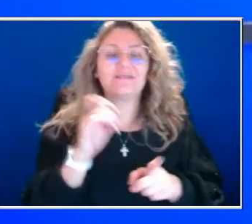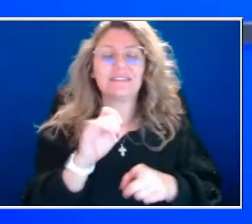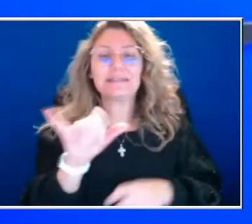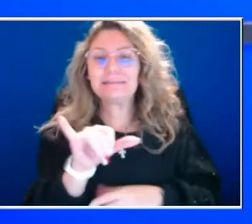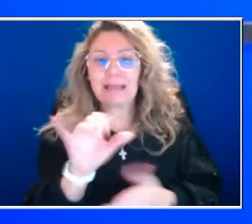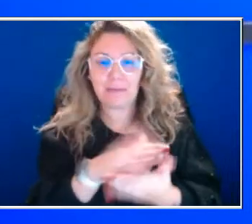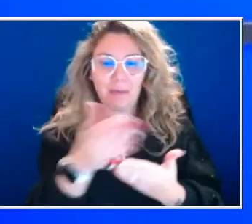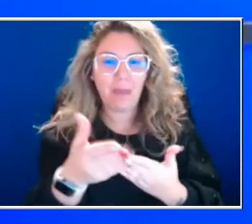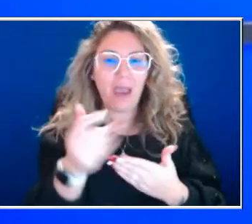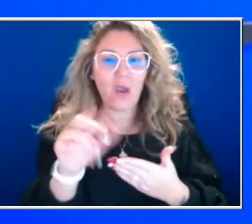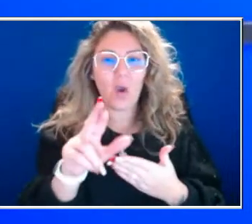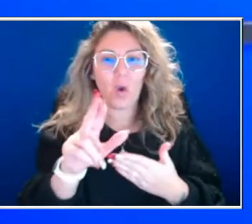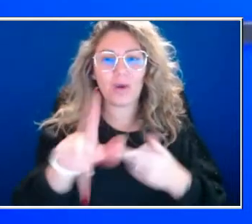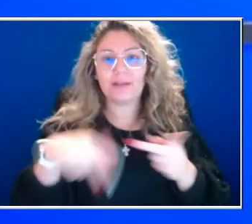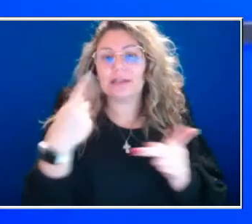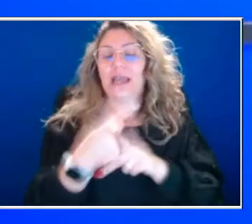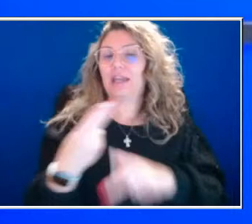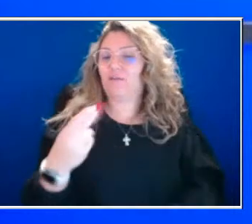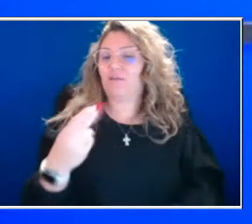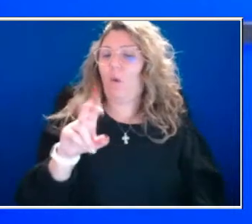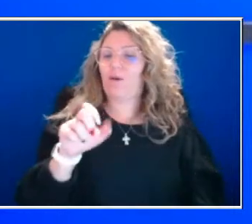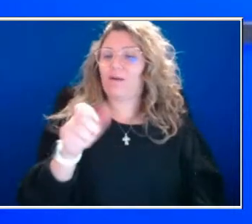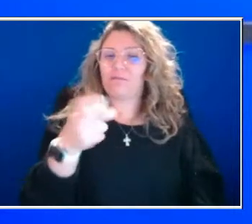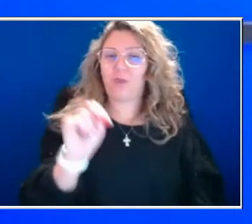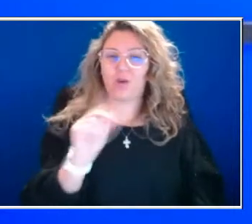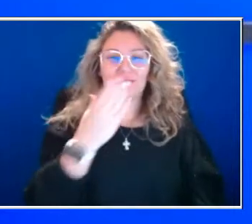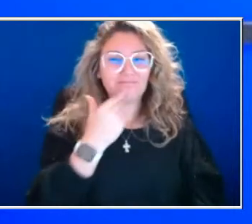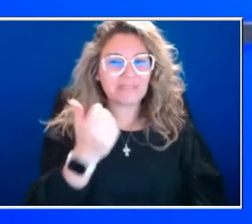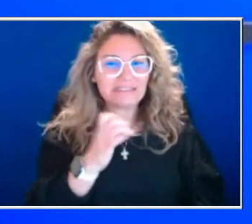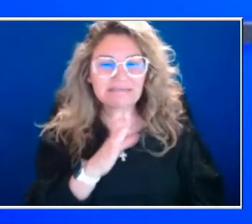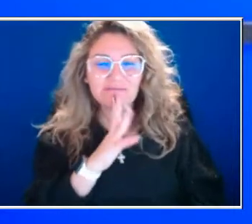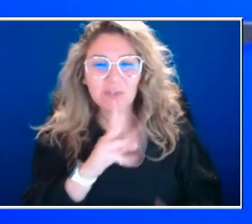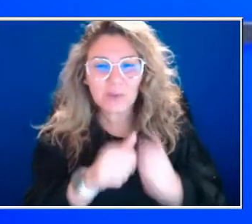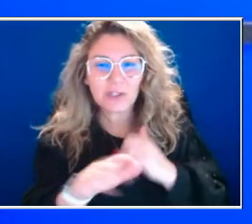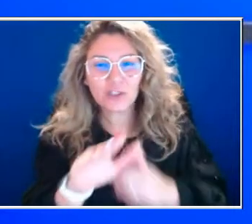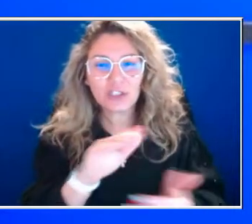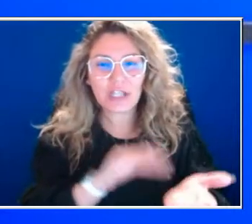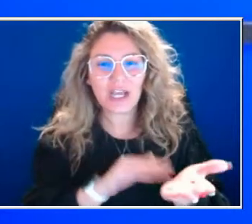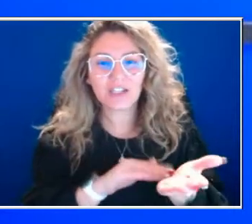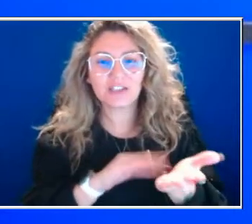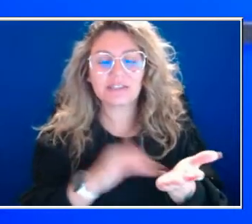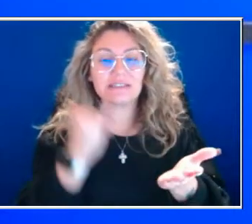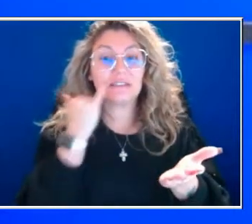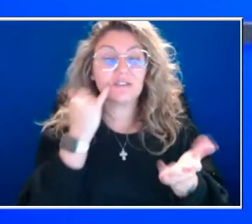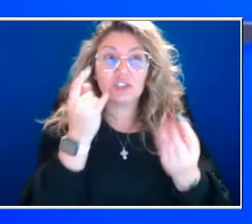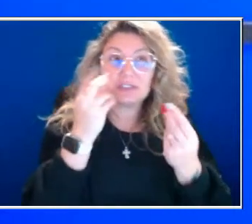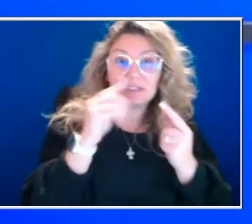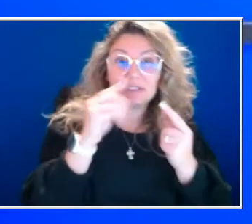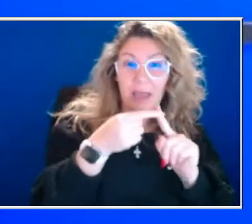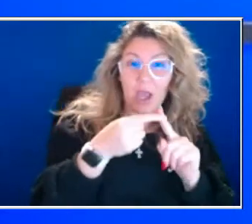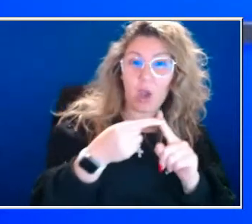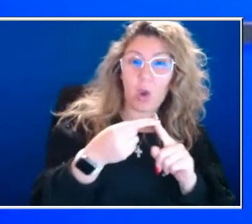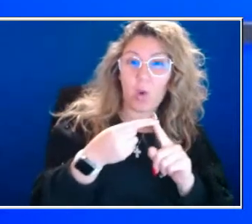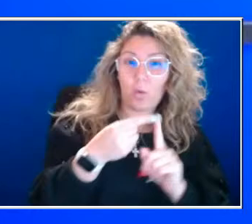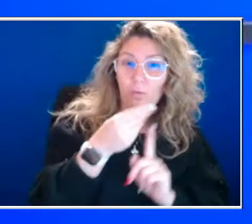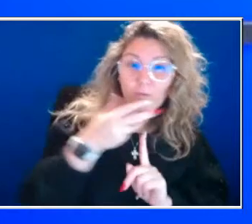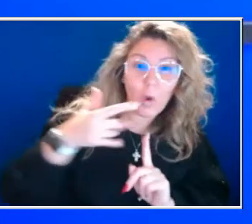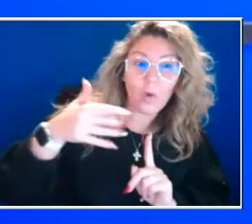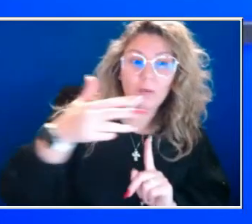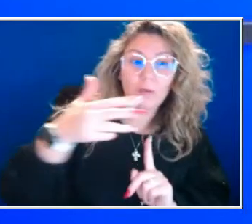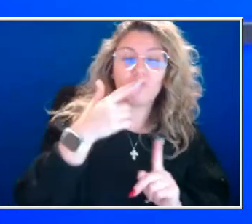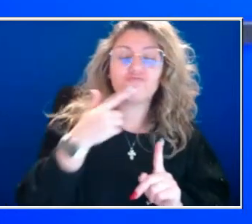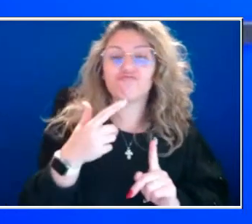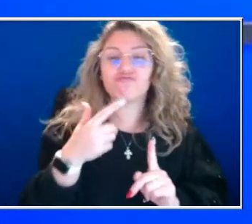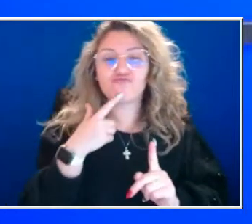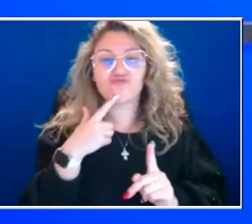in one as another. So really, it's best to talk to your doctor, and if you're considering hormone replacement therapy, really to go through the pharmacologic route.